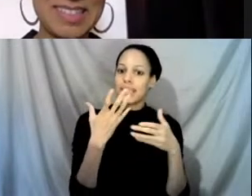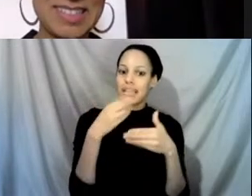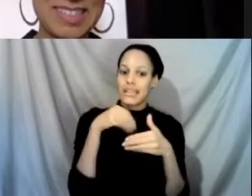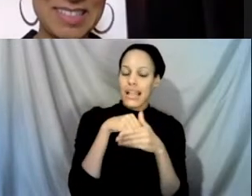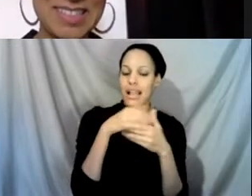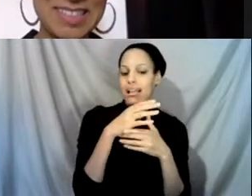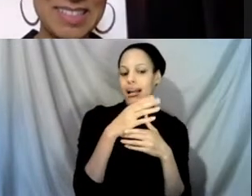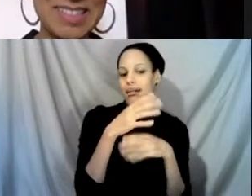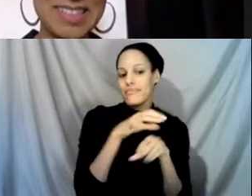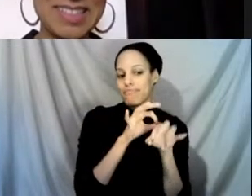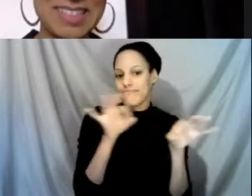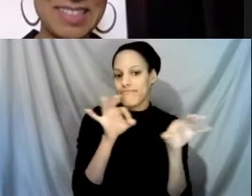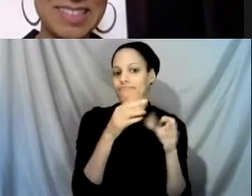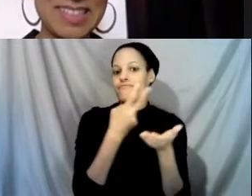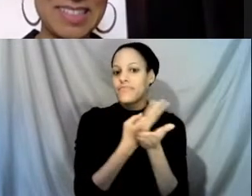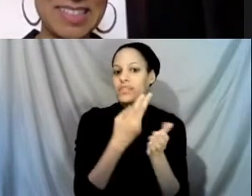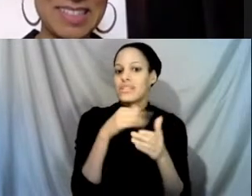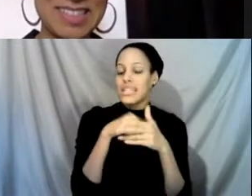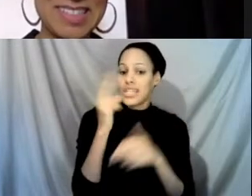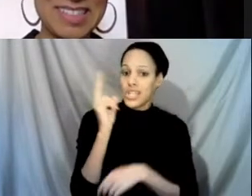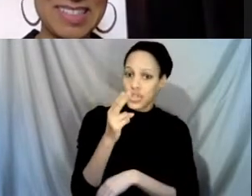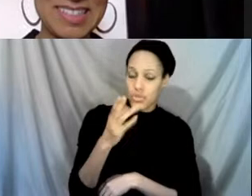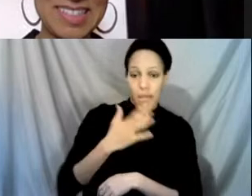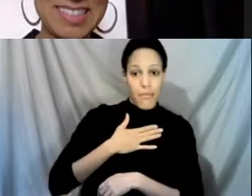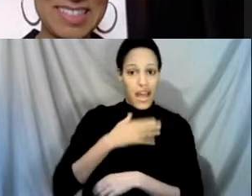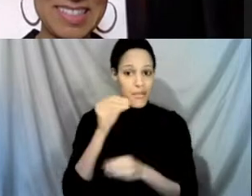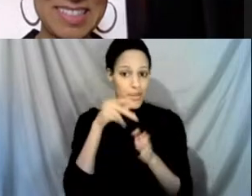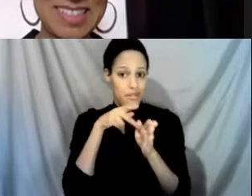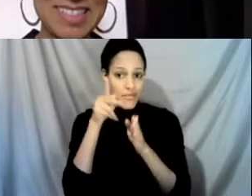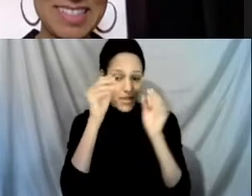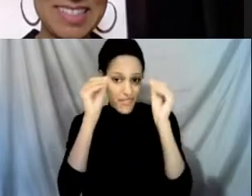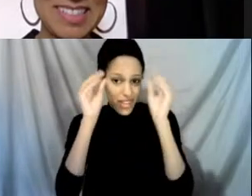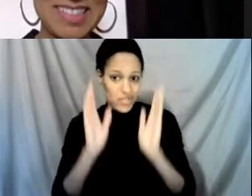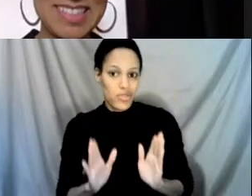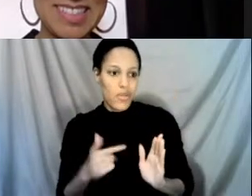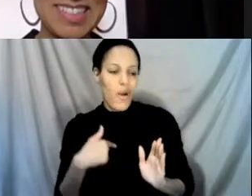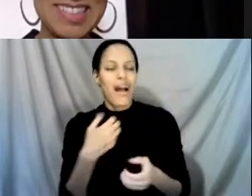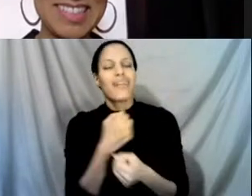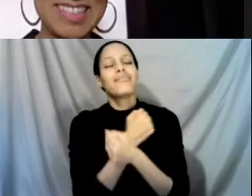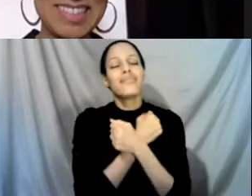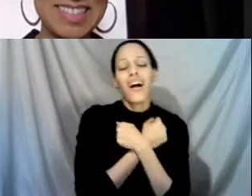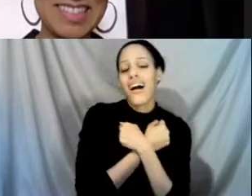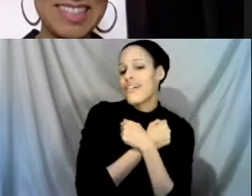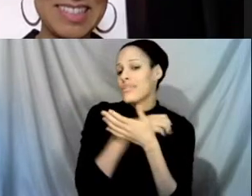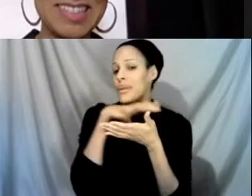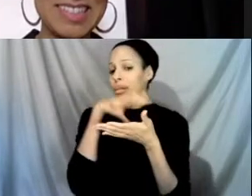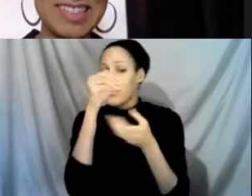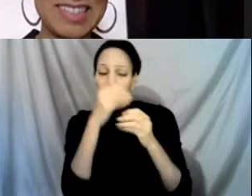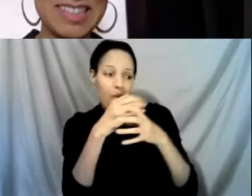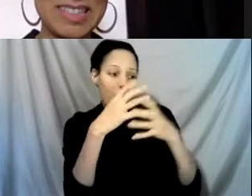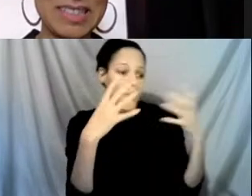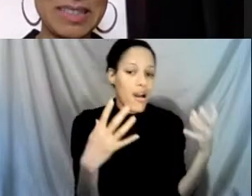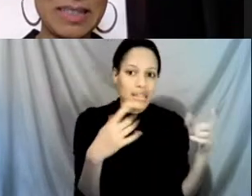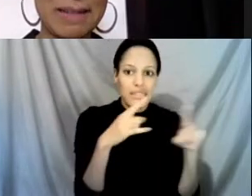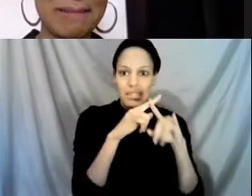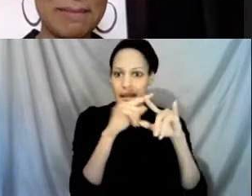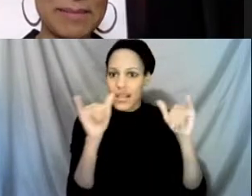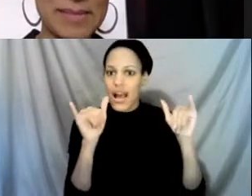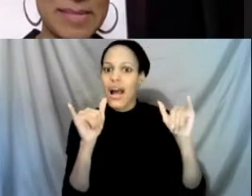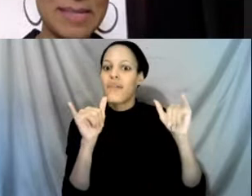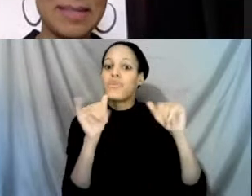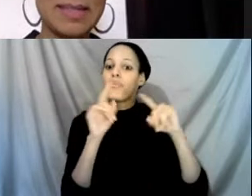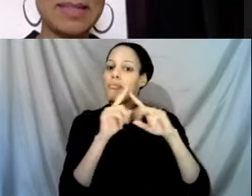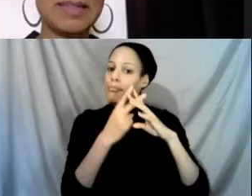with my professor who I loved and learned so much from at the same time. And we both had